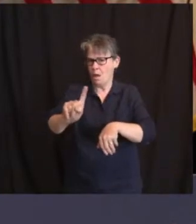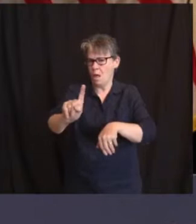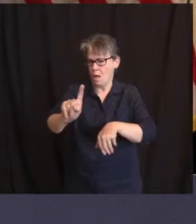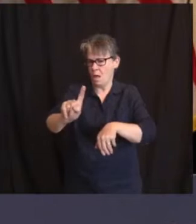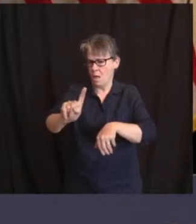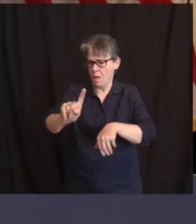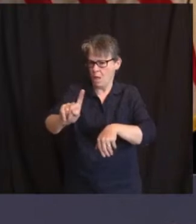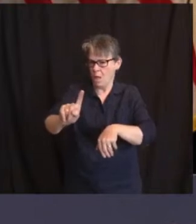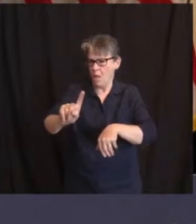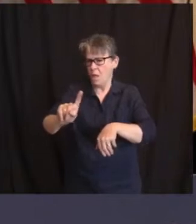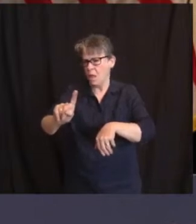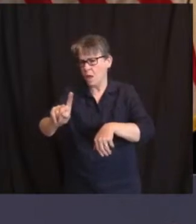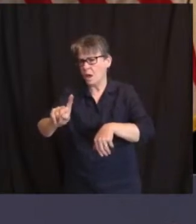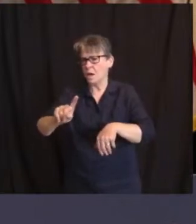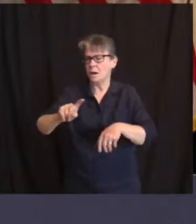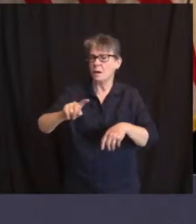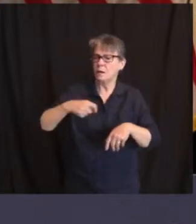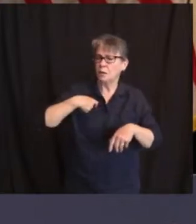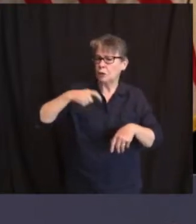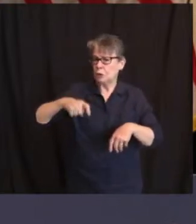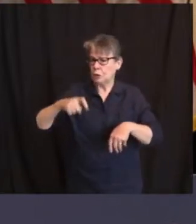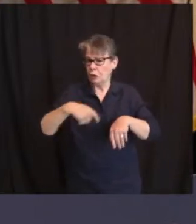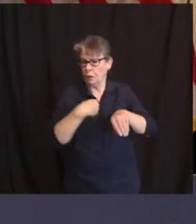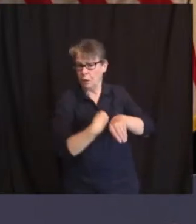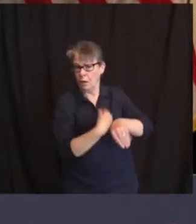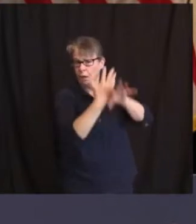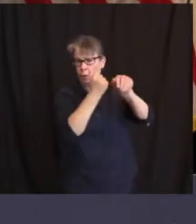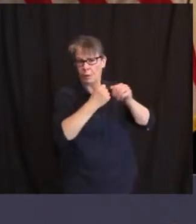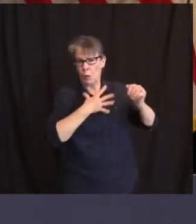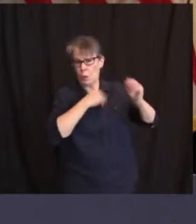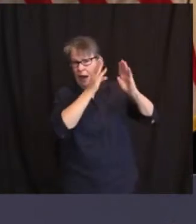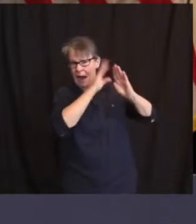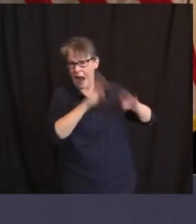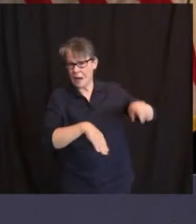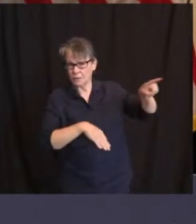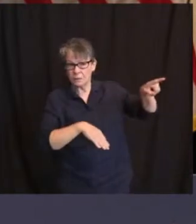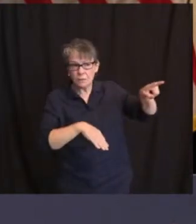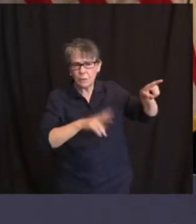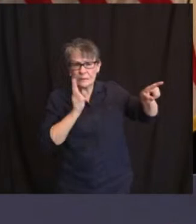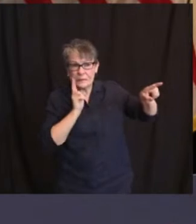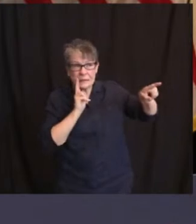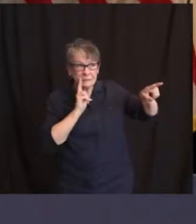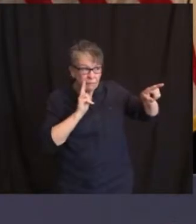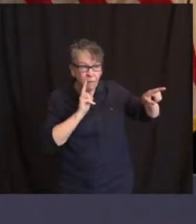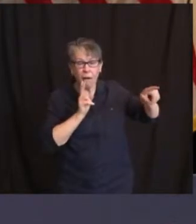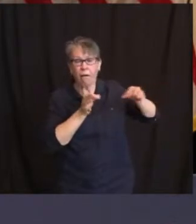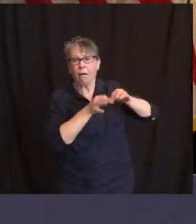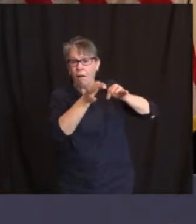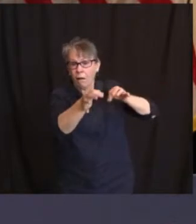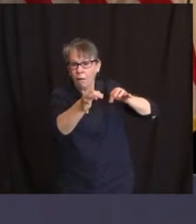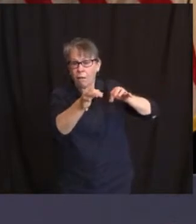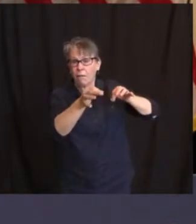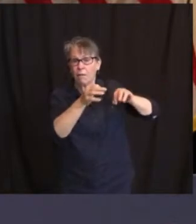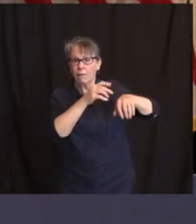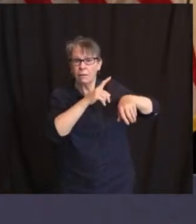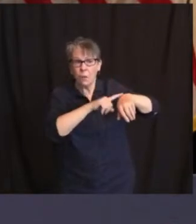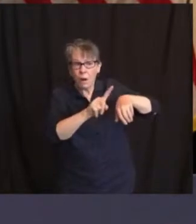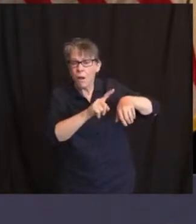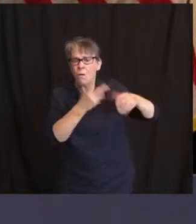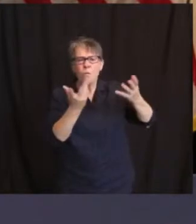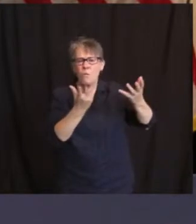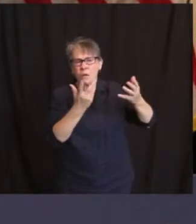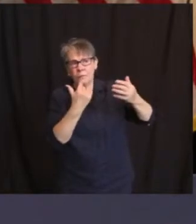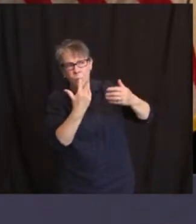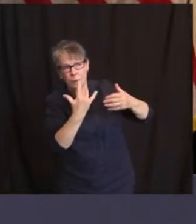So I'm looking at Mahan. I believe unless you hear otherwise, we'll be here at 1 o'clock tomorrow. And I assume again on Friday and again on